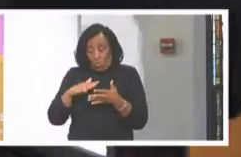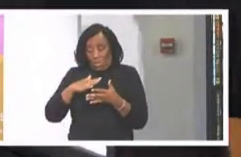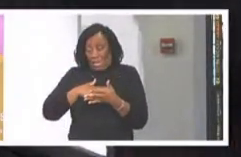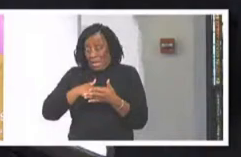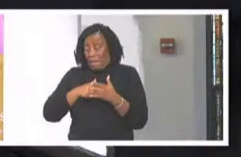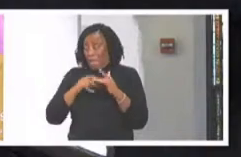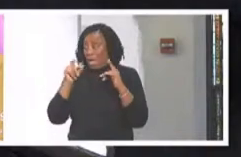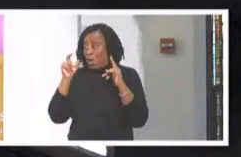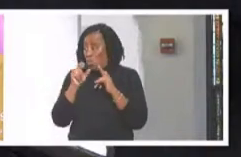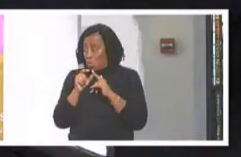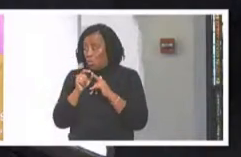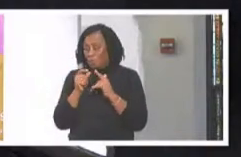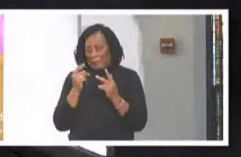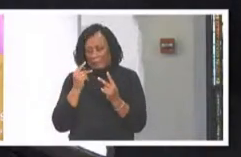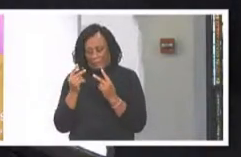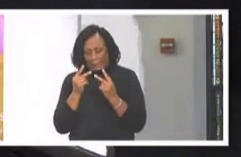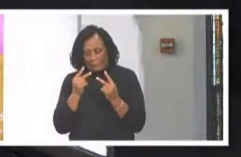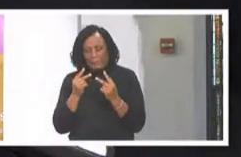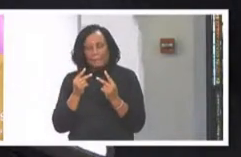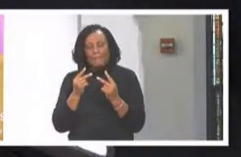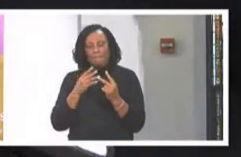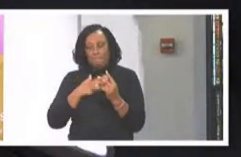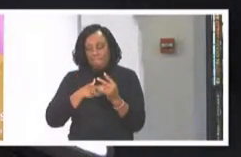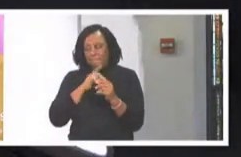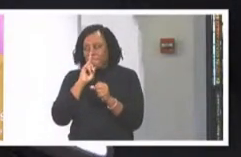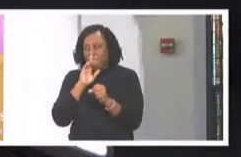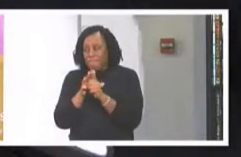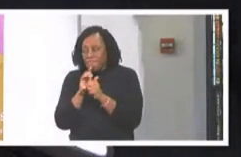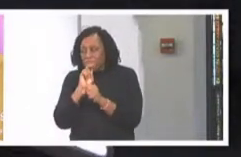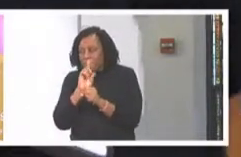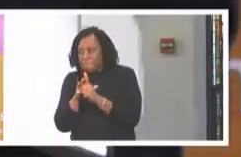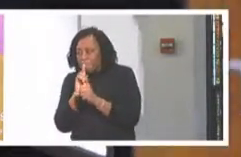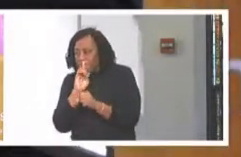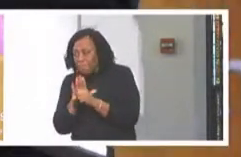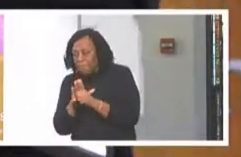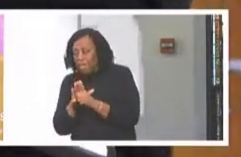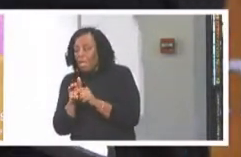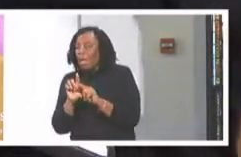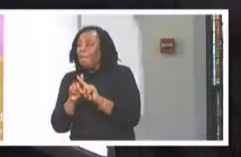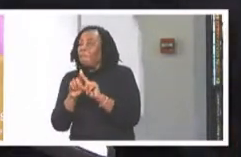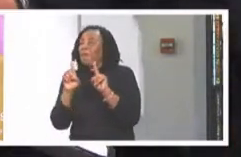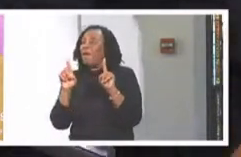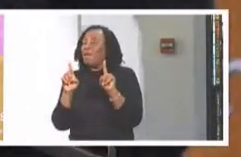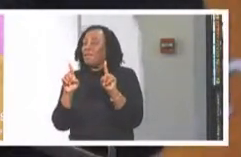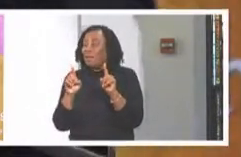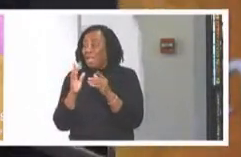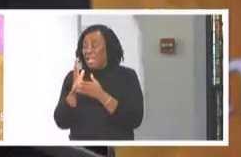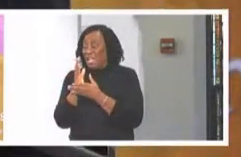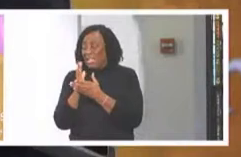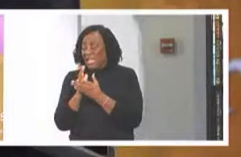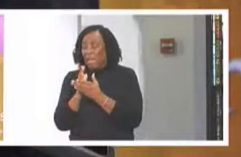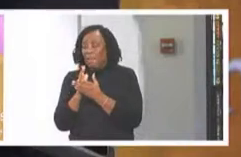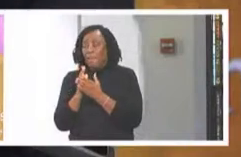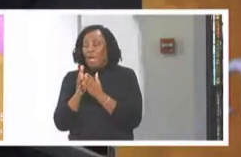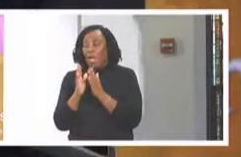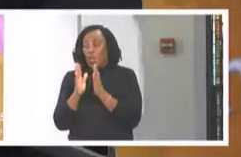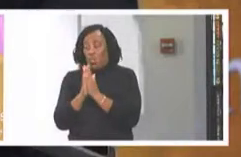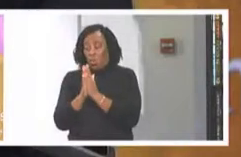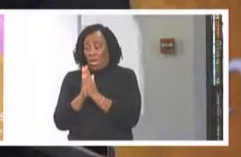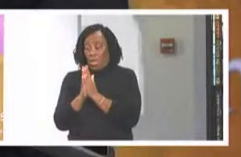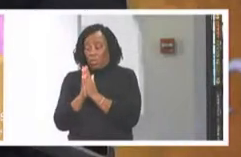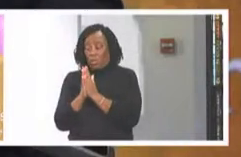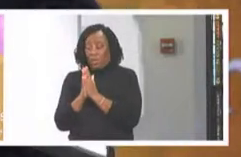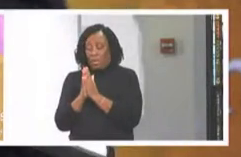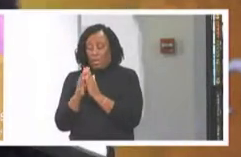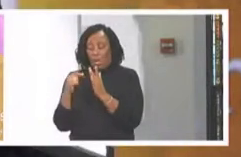word, you'll see that I promise to do some things. But there are some there are some prayers that we lift up that we